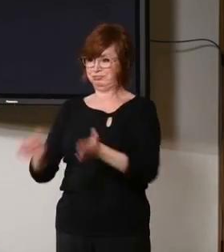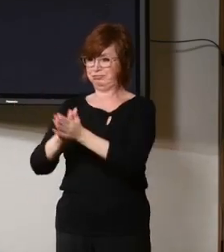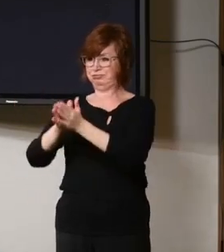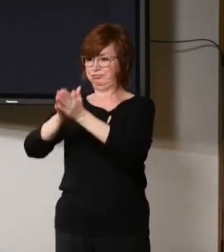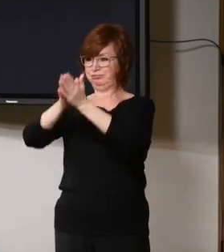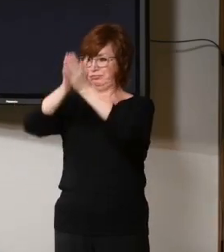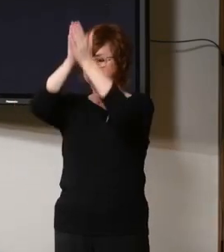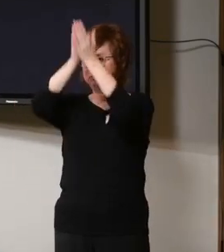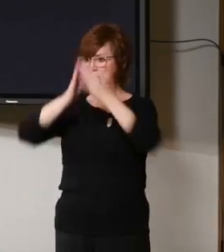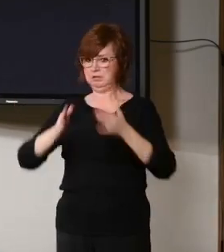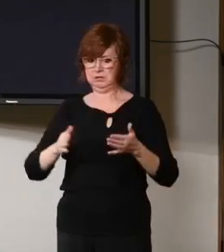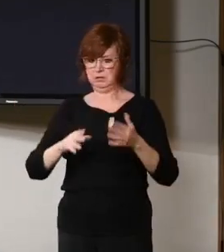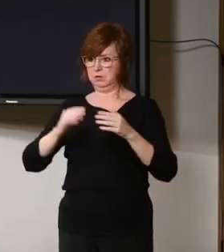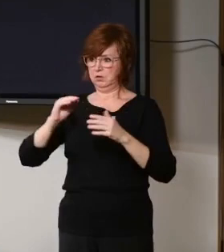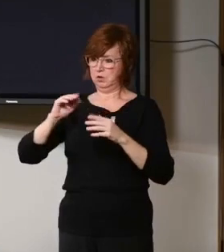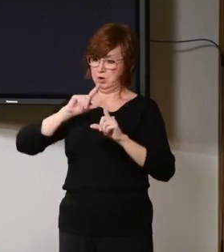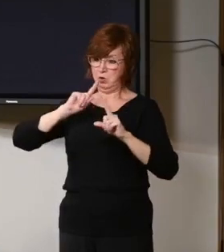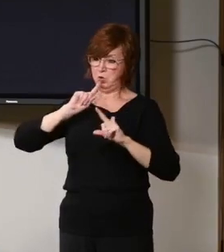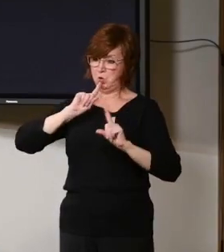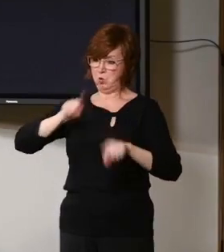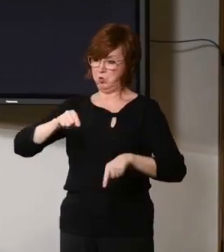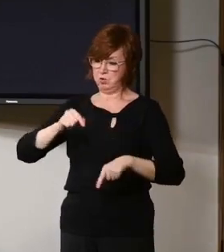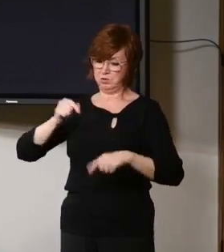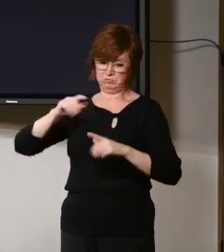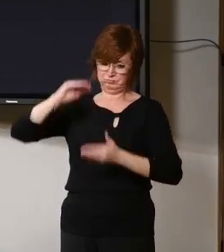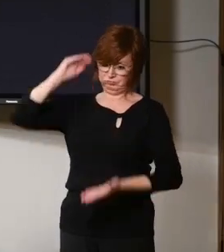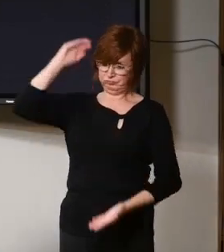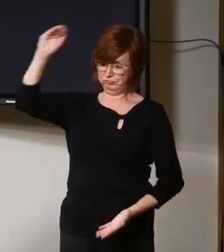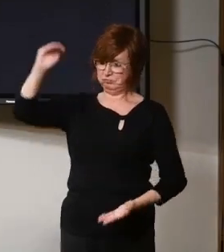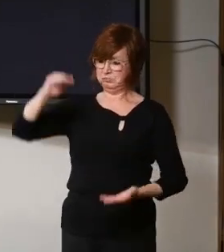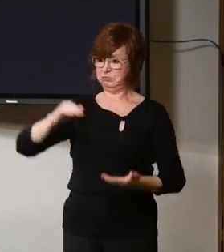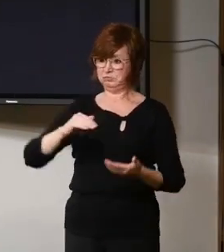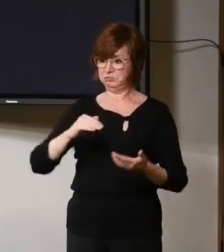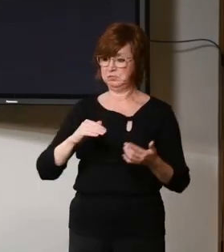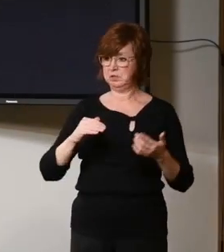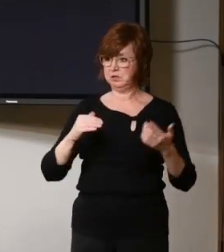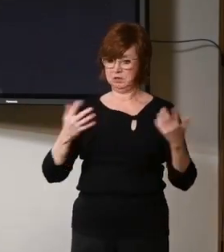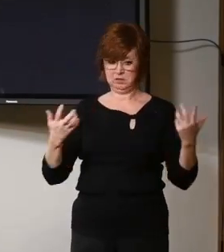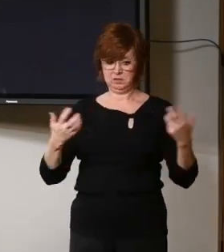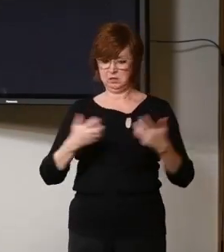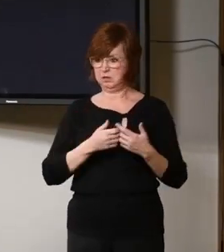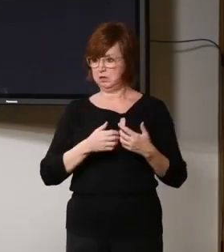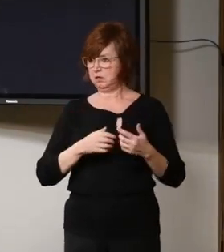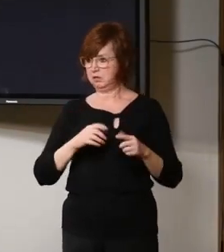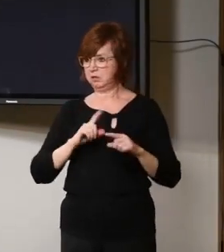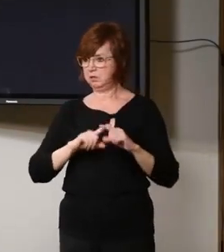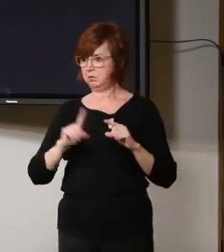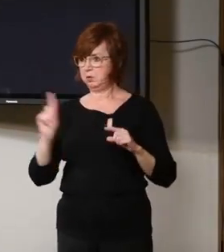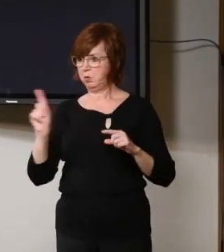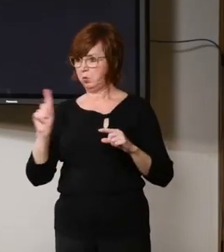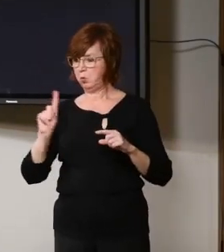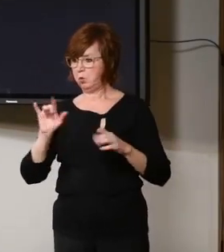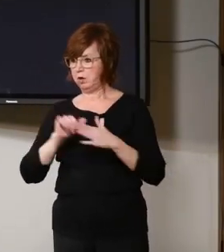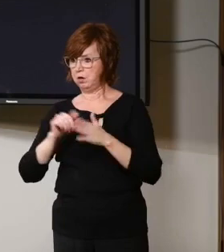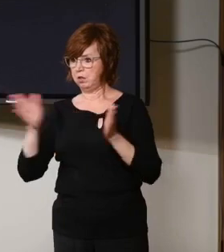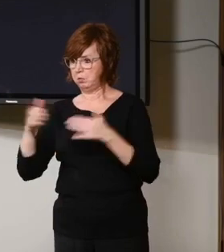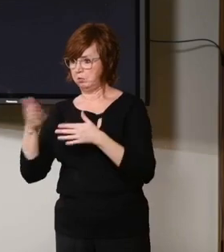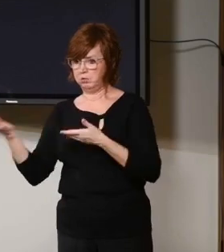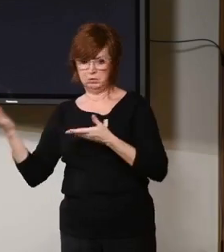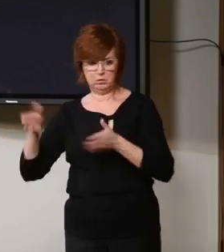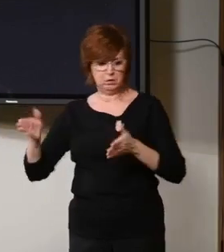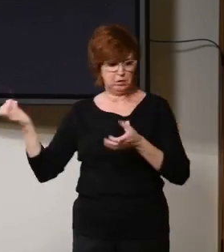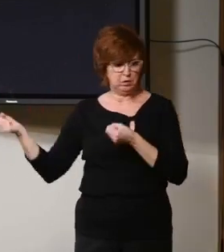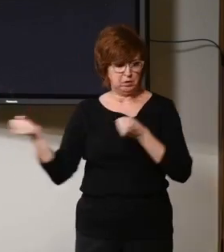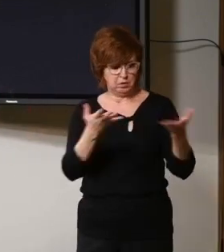test for staff, and it was not on wards. So what we have done is we've